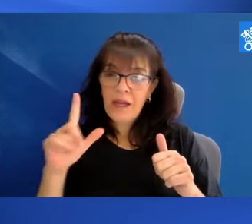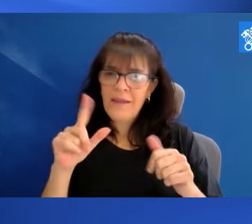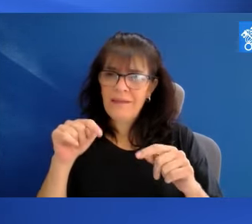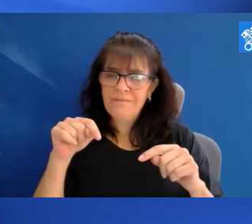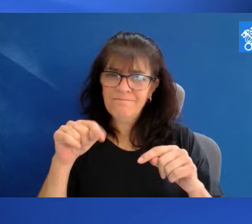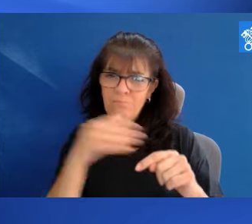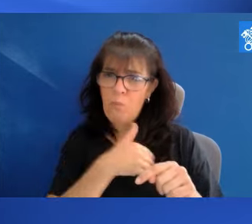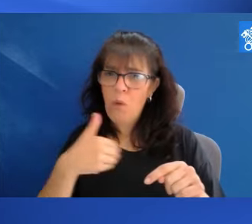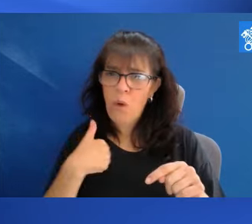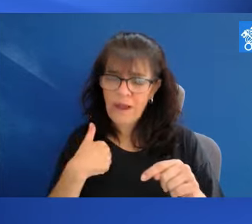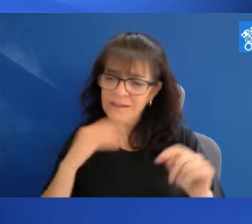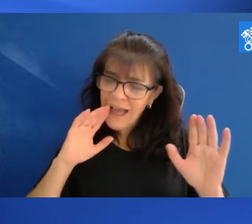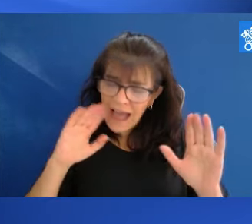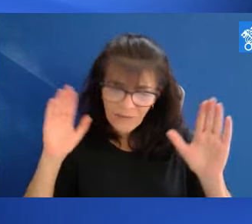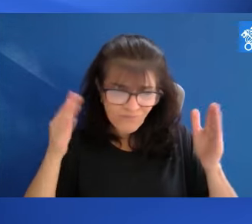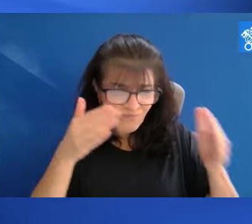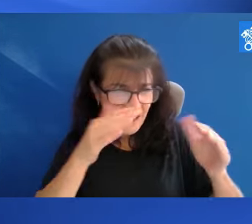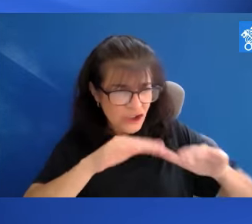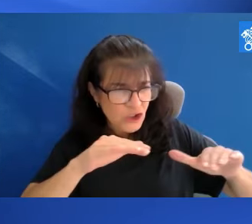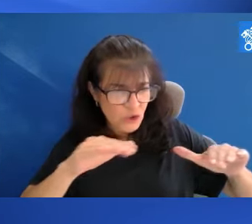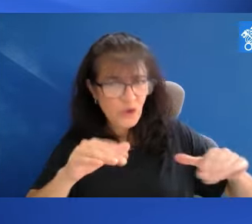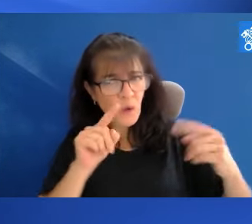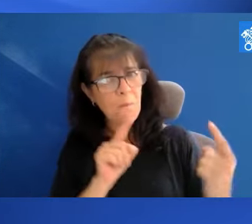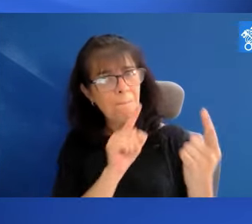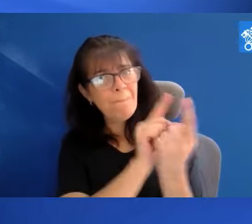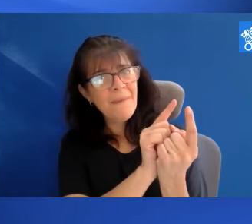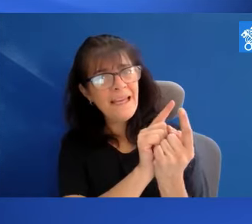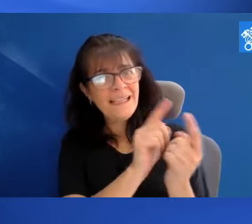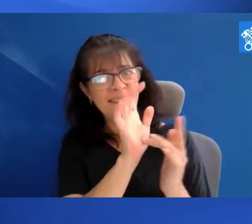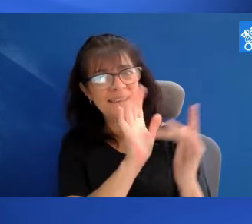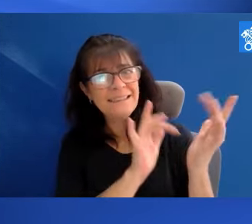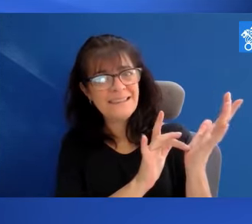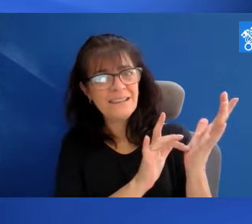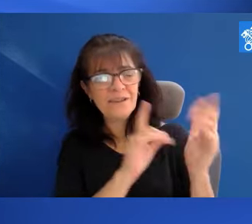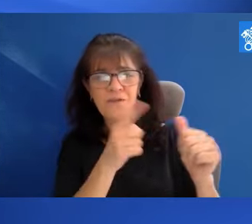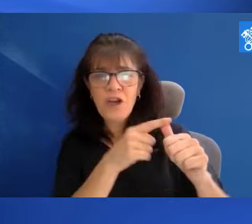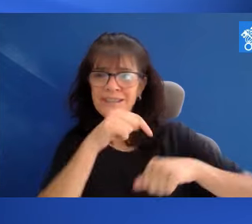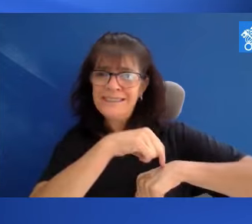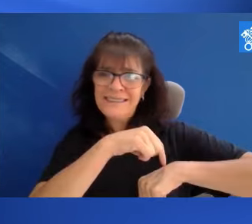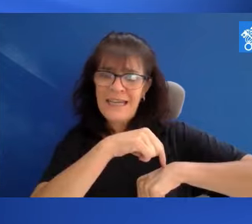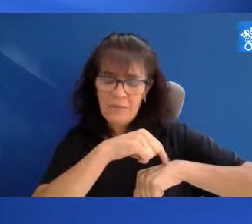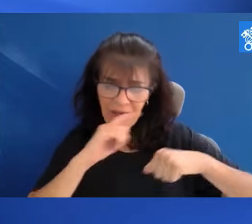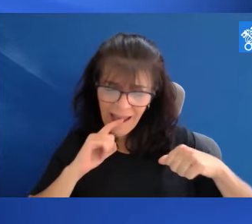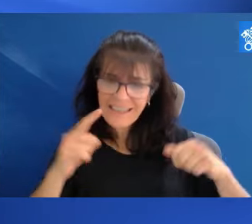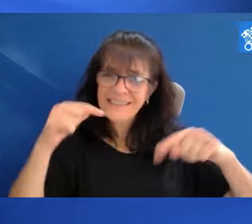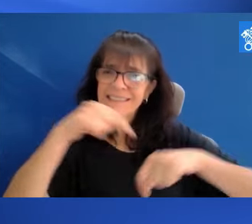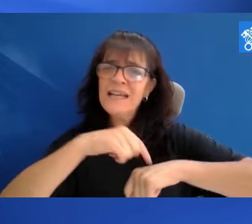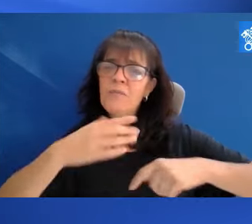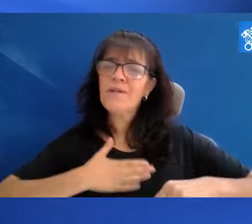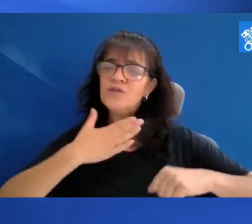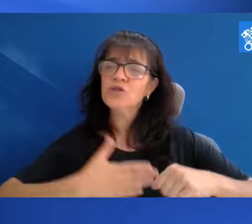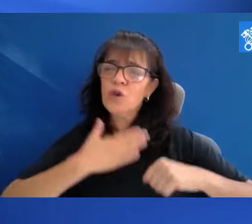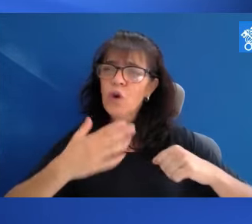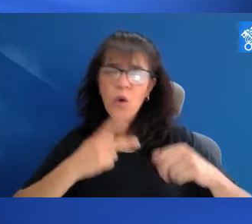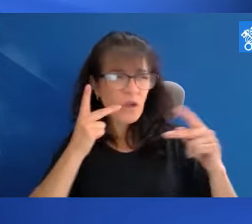who are experiencing this important encounter with Jesus, and I encourage them at this time of joy to see also the needs of their peers